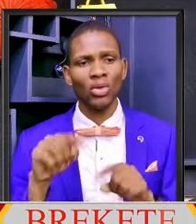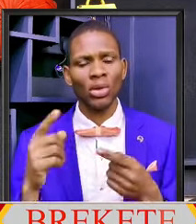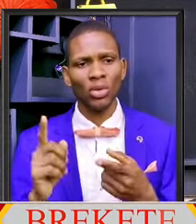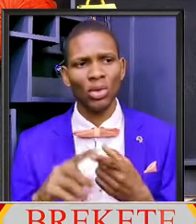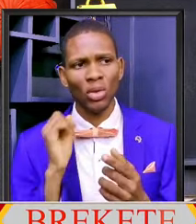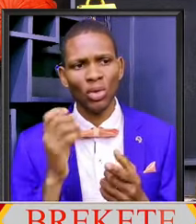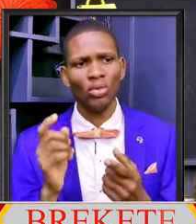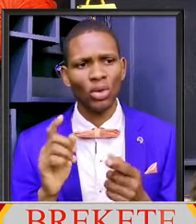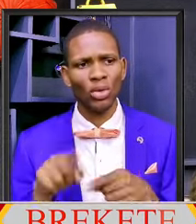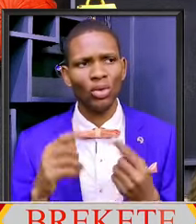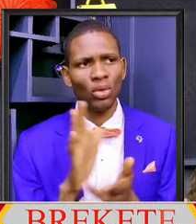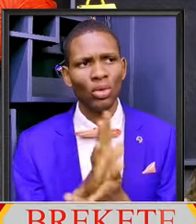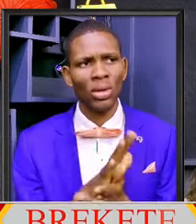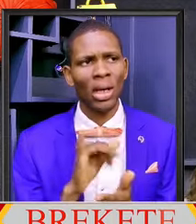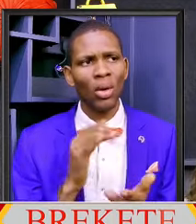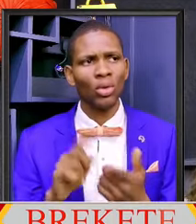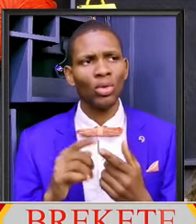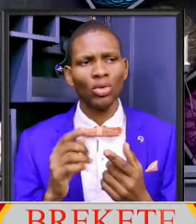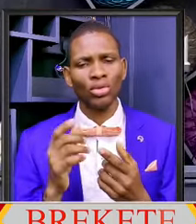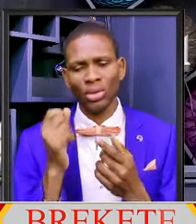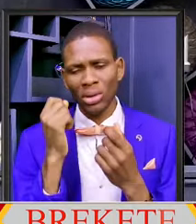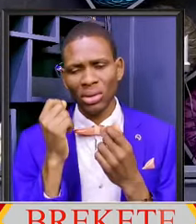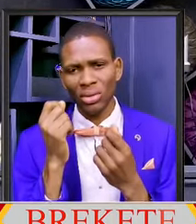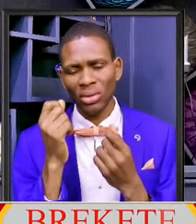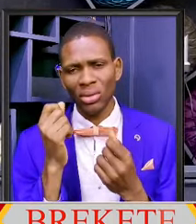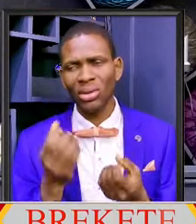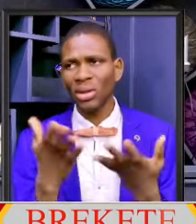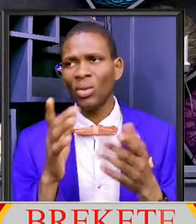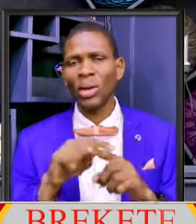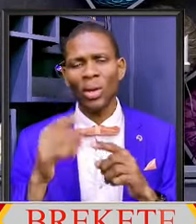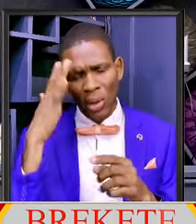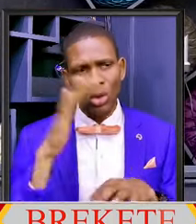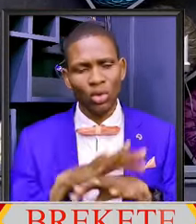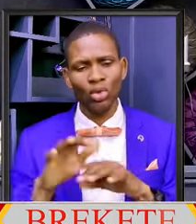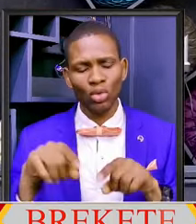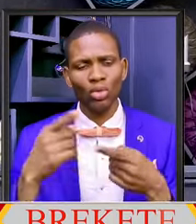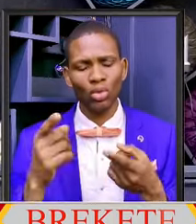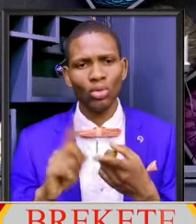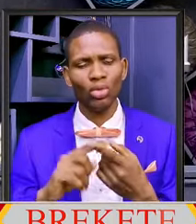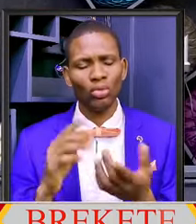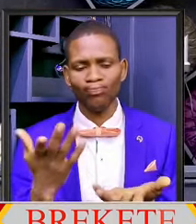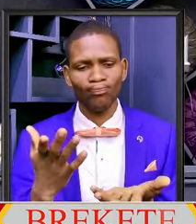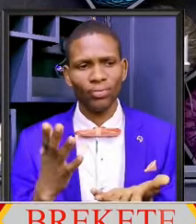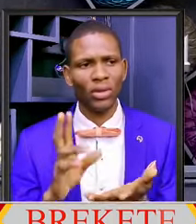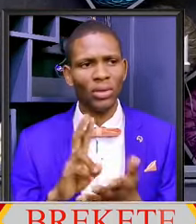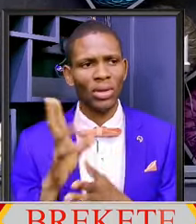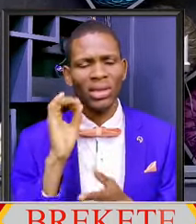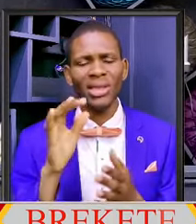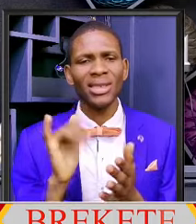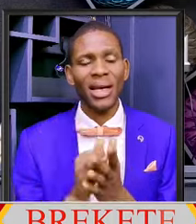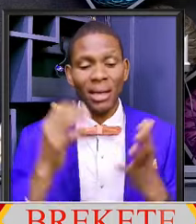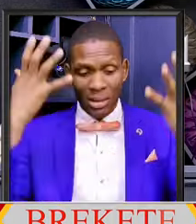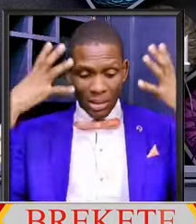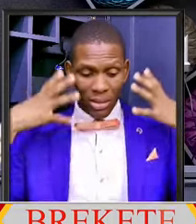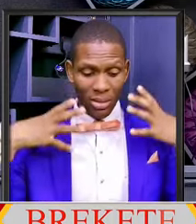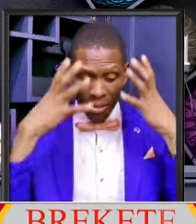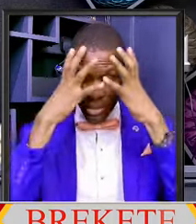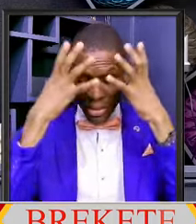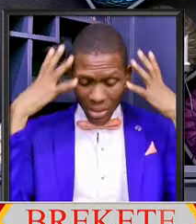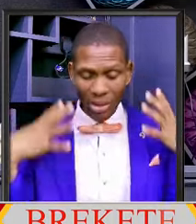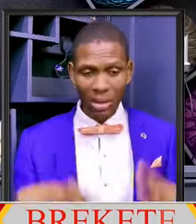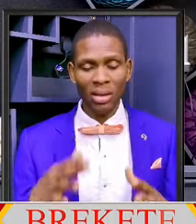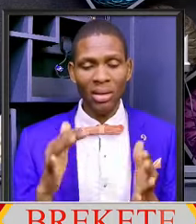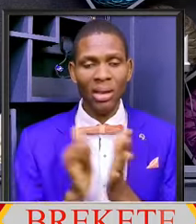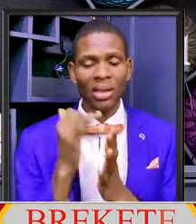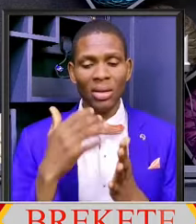Go to school. I want to suggest, why don't you go to university? She said that gown where then they wear. Say